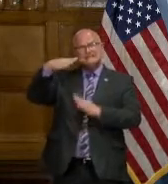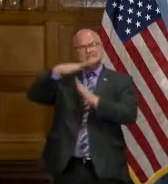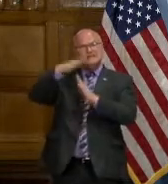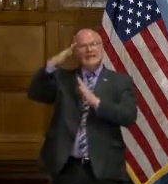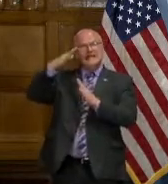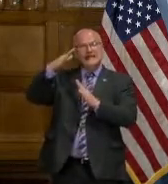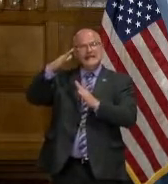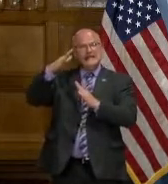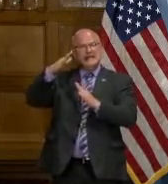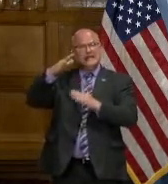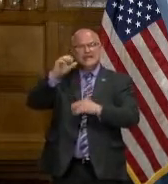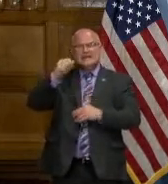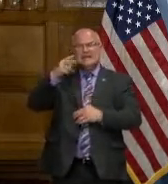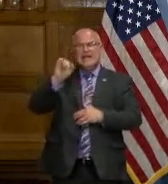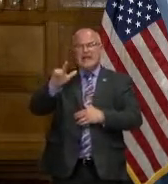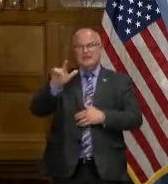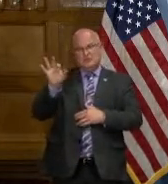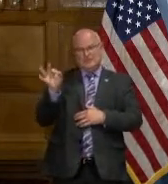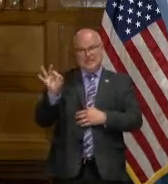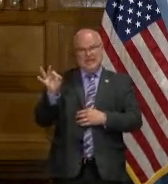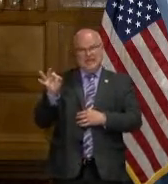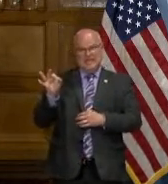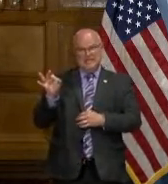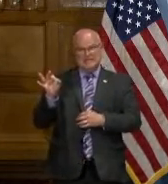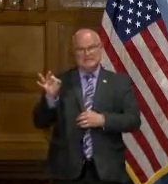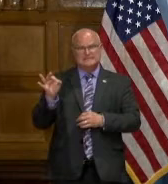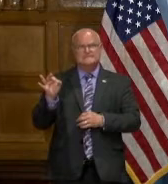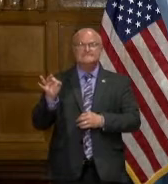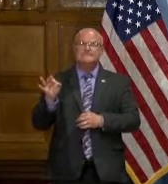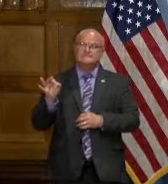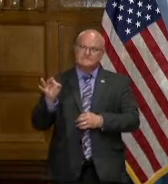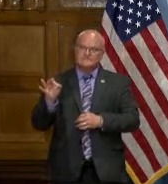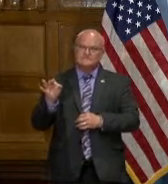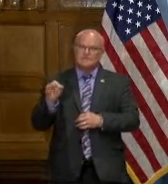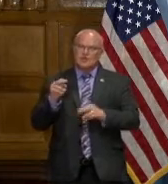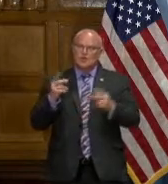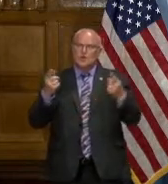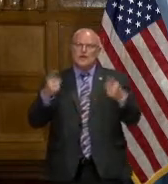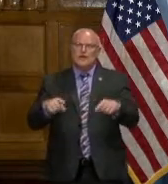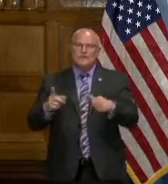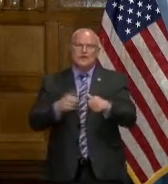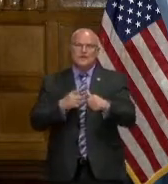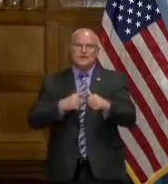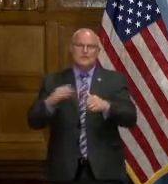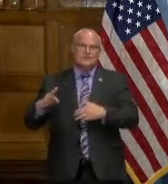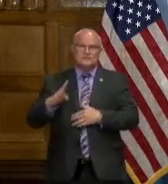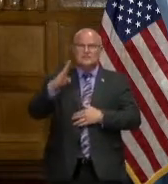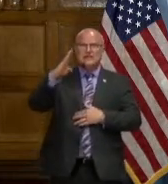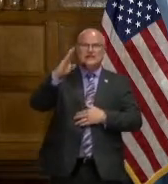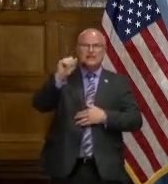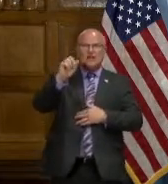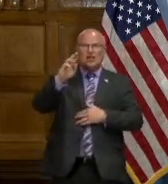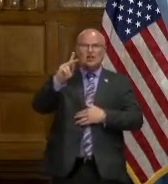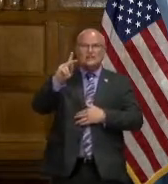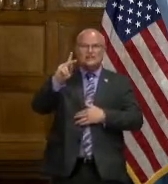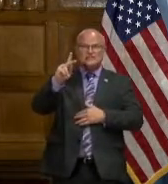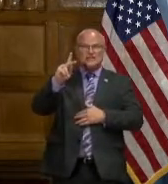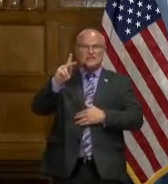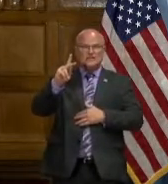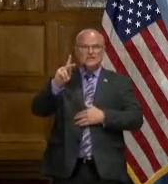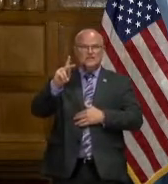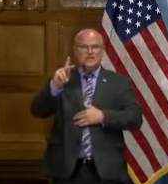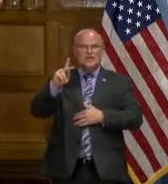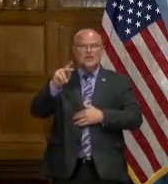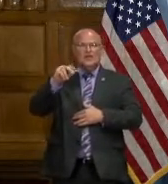which is April 9th. Now, if you looked at what happened on the first peak and Arkansas's peak,